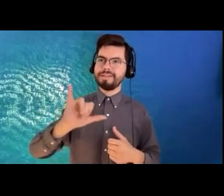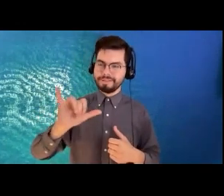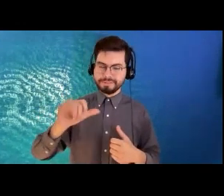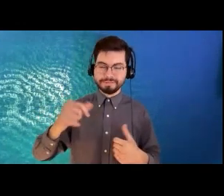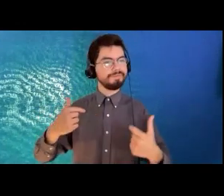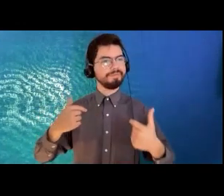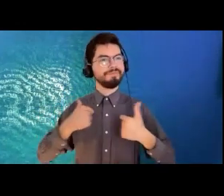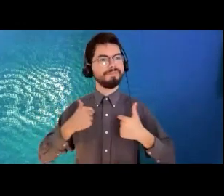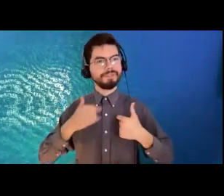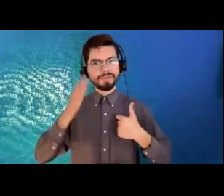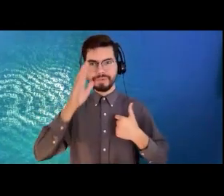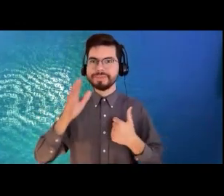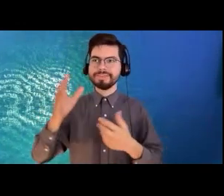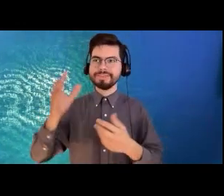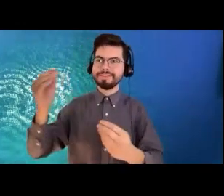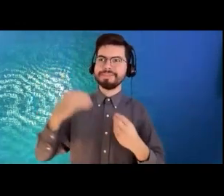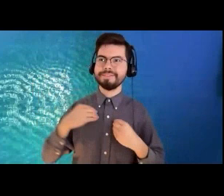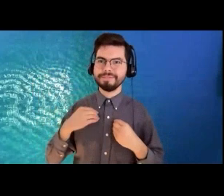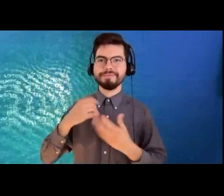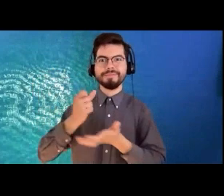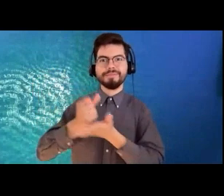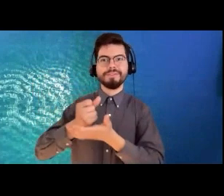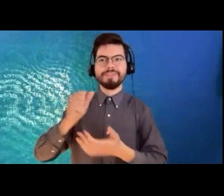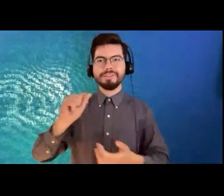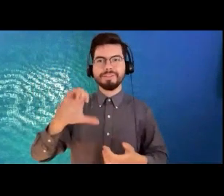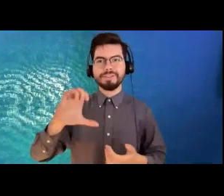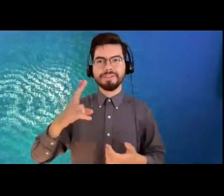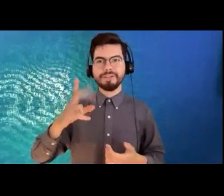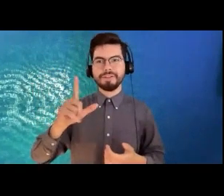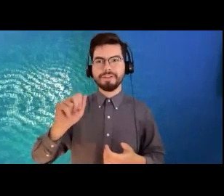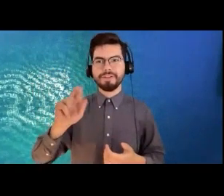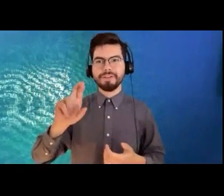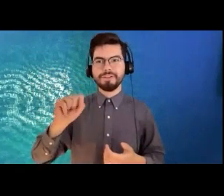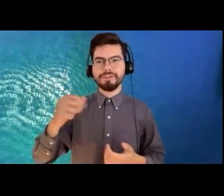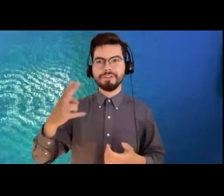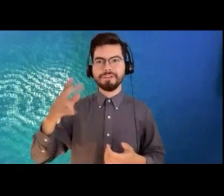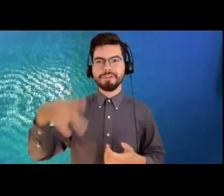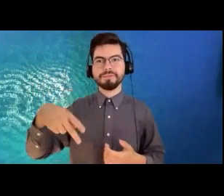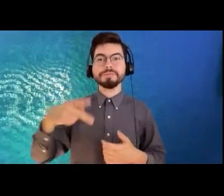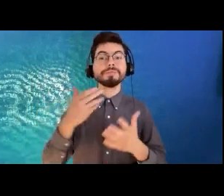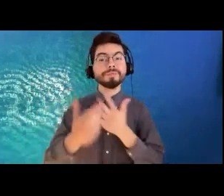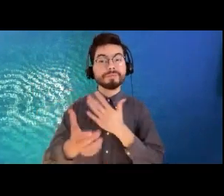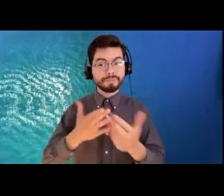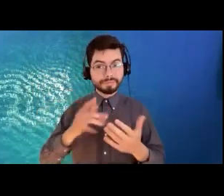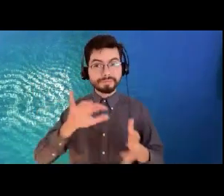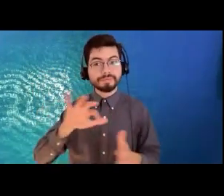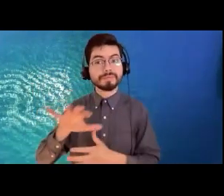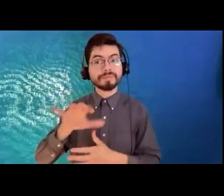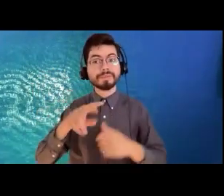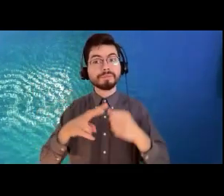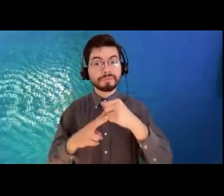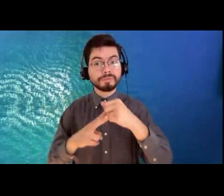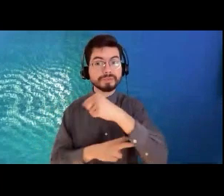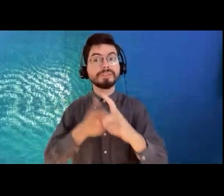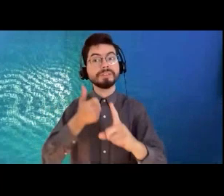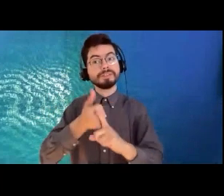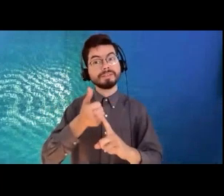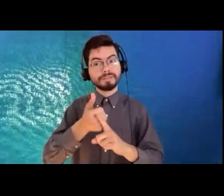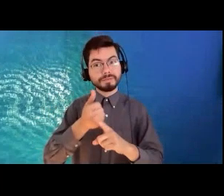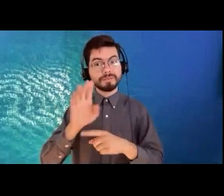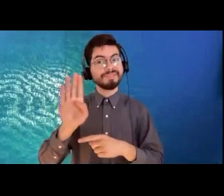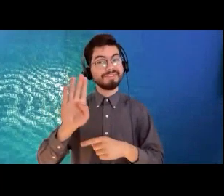have gotten some scholarships, man. So that's a B-rated bridge, and so we're putting in a new bridge.